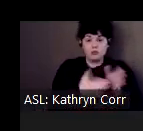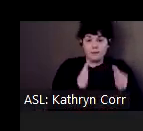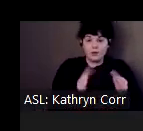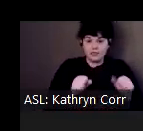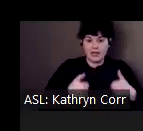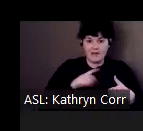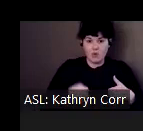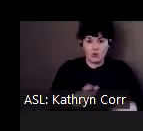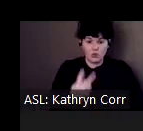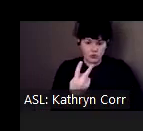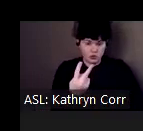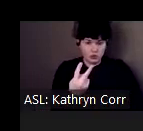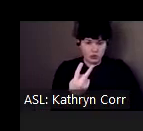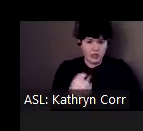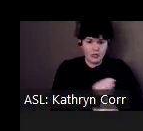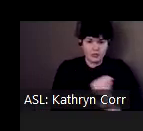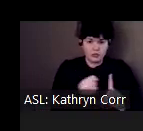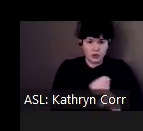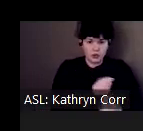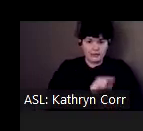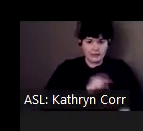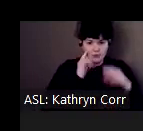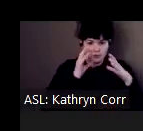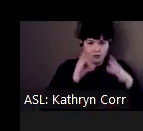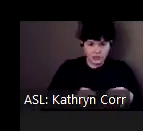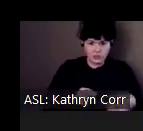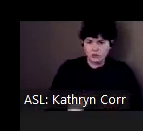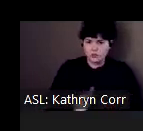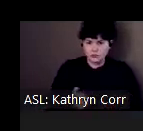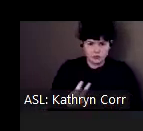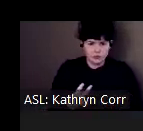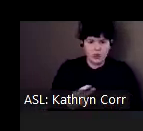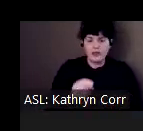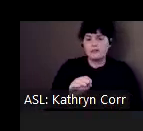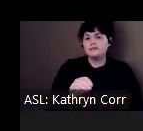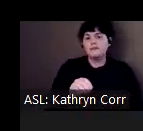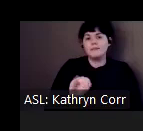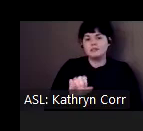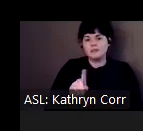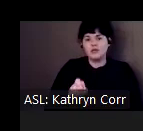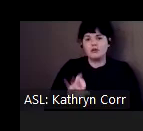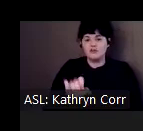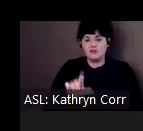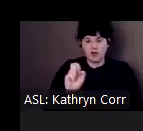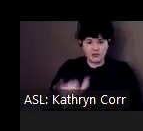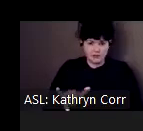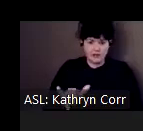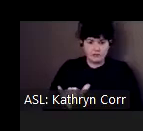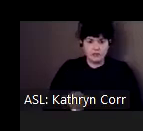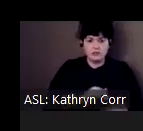whether misdemeanor or felony, set aside. And this is a lifetime limit. If a person has 4